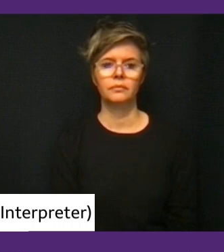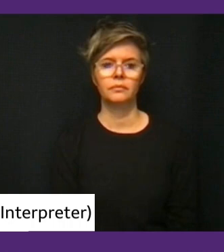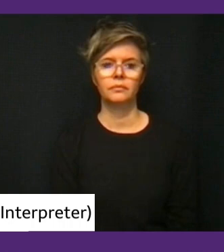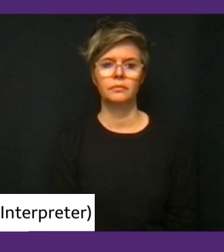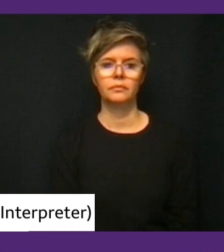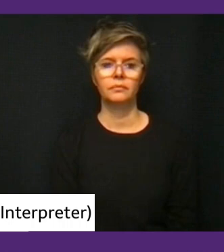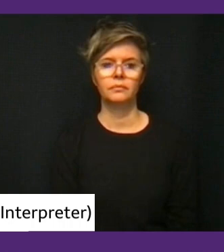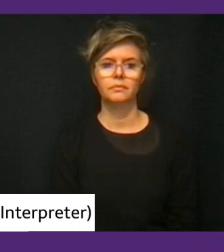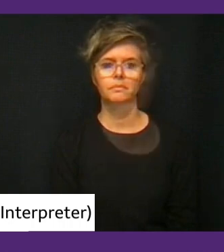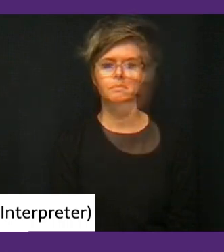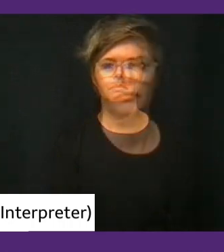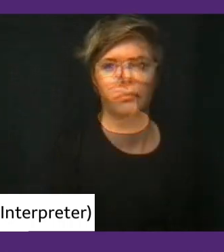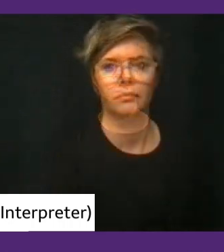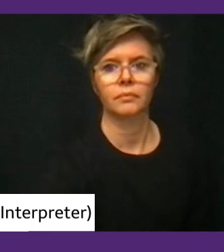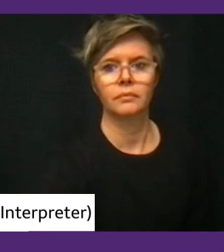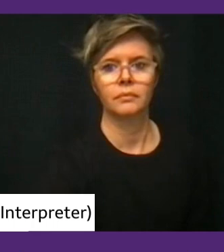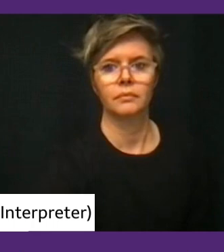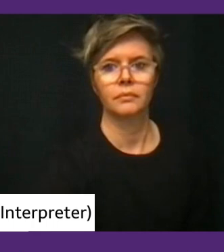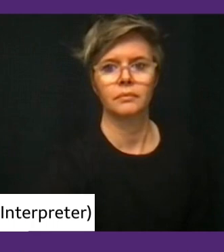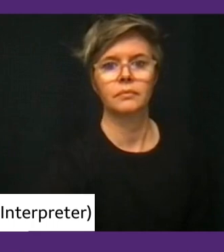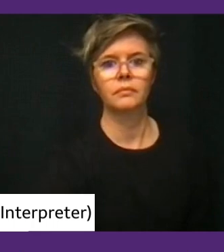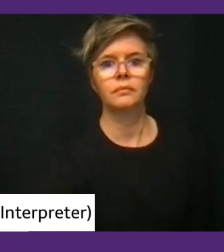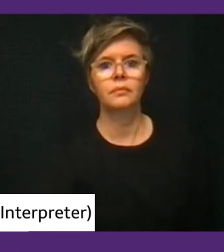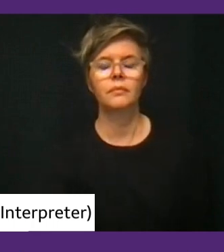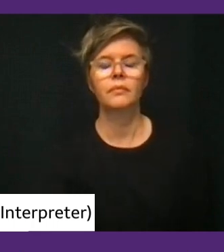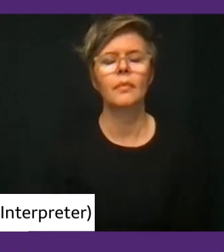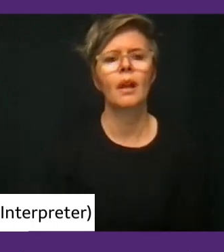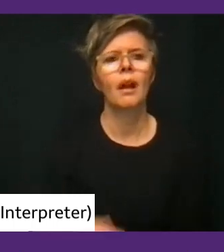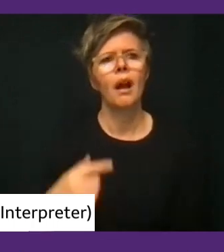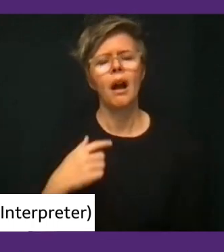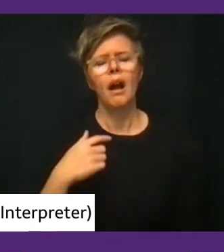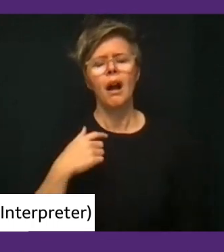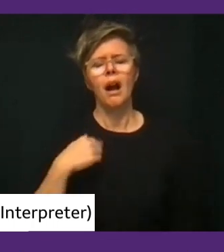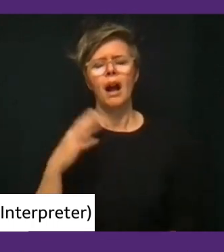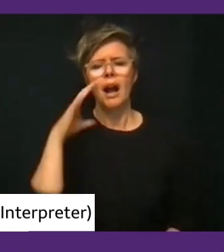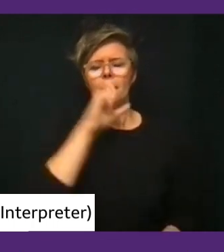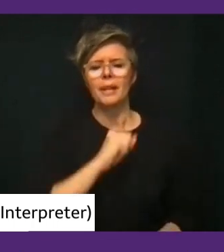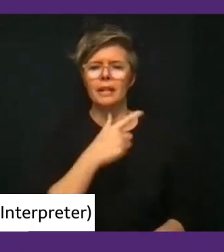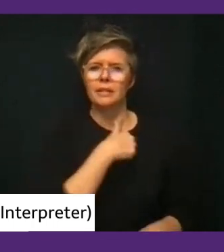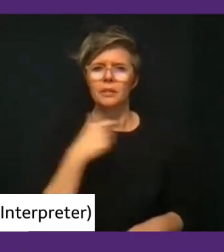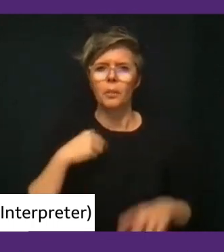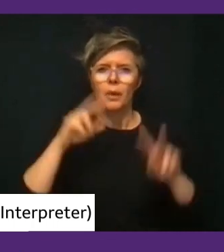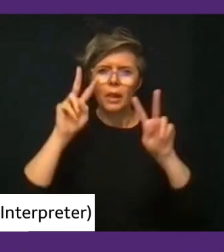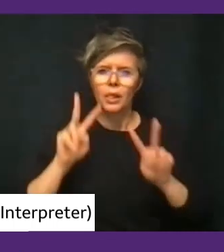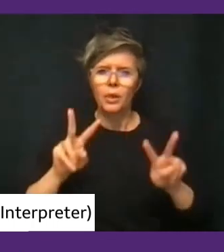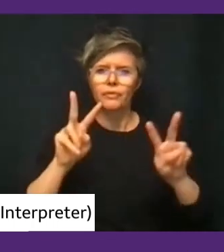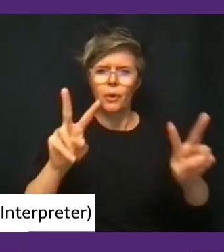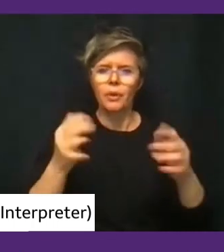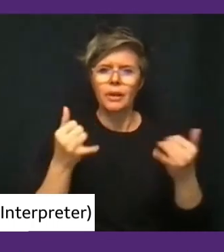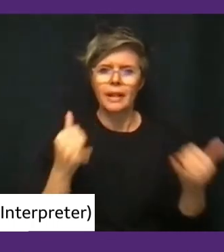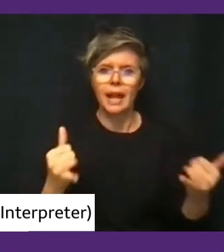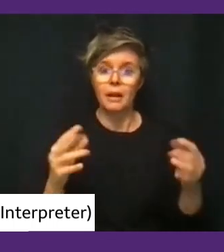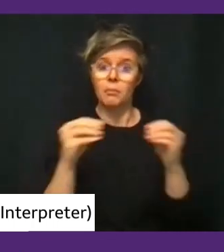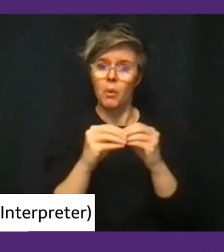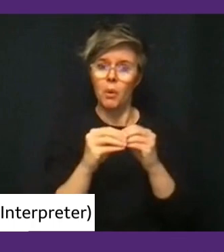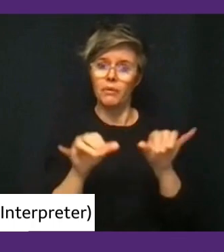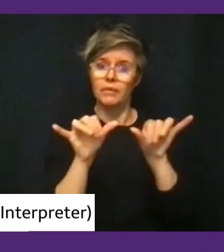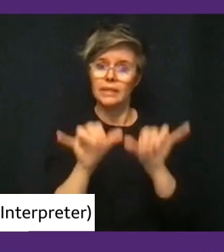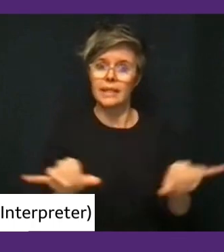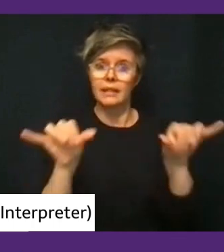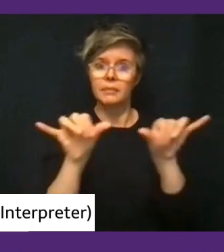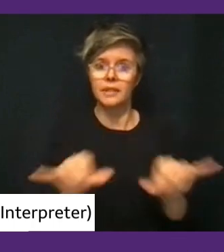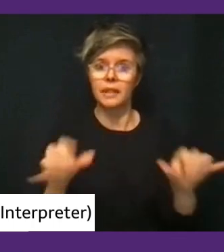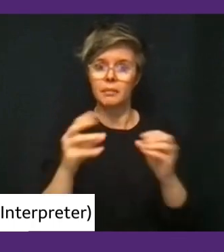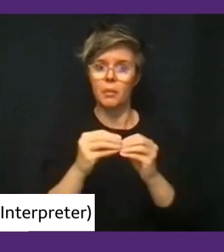what they needed to be successful. So, and I guess then, as well, as we look forward, then we're hoping that more of the same, in the sense of the positive angles